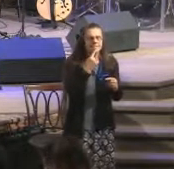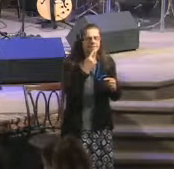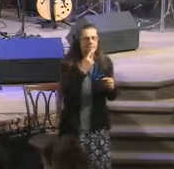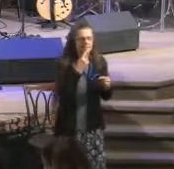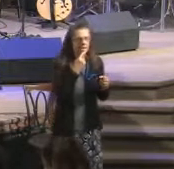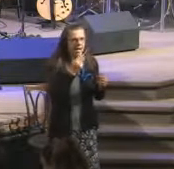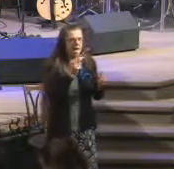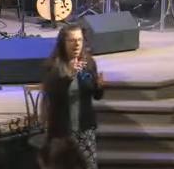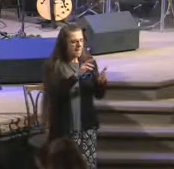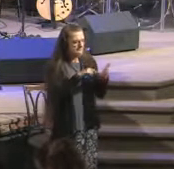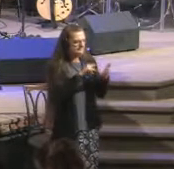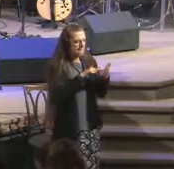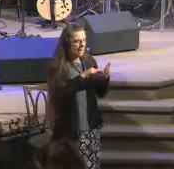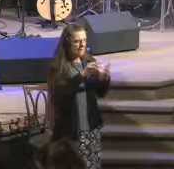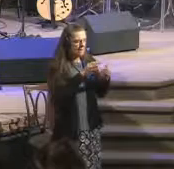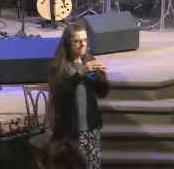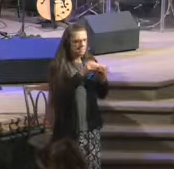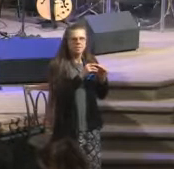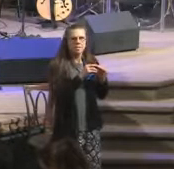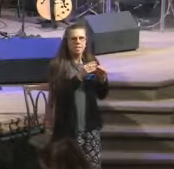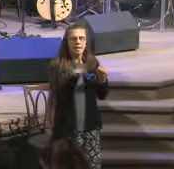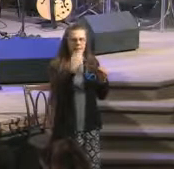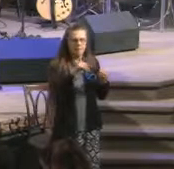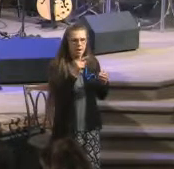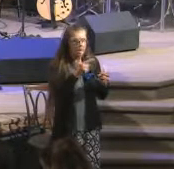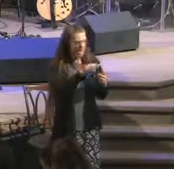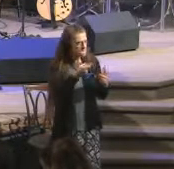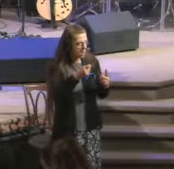message came to me from the Lord. Stop right there a second.